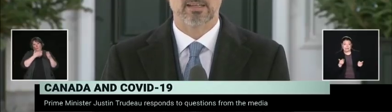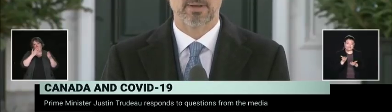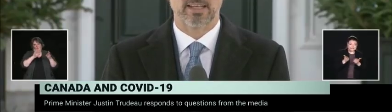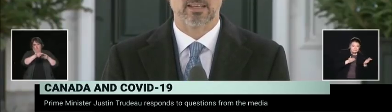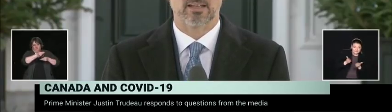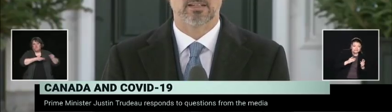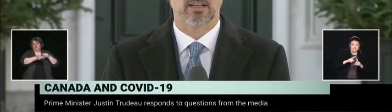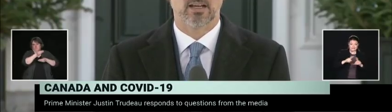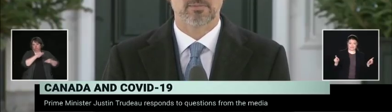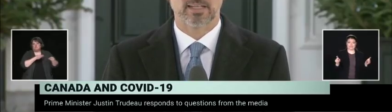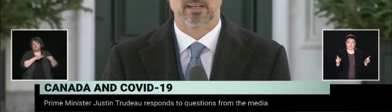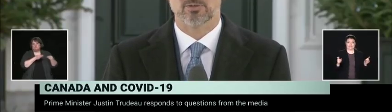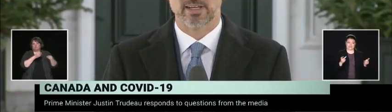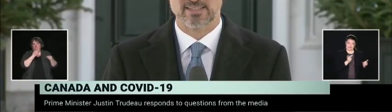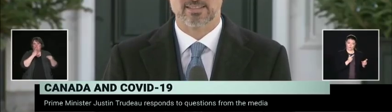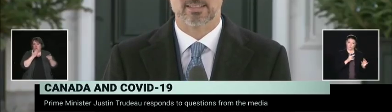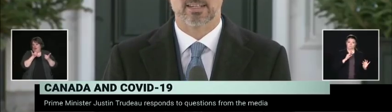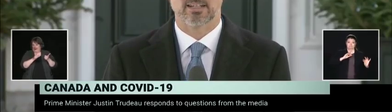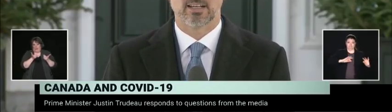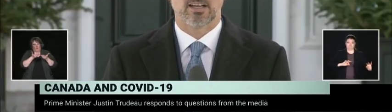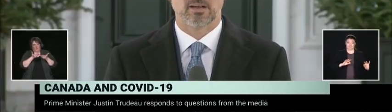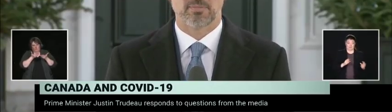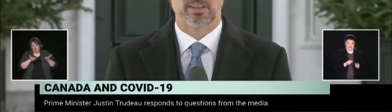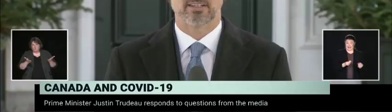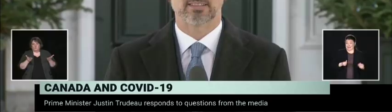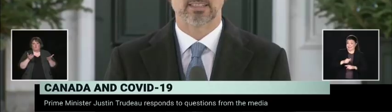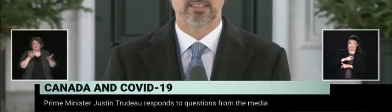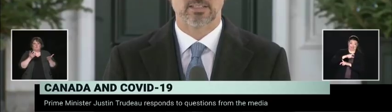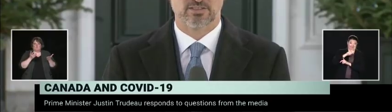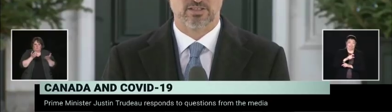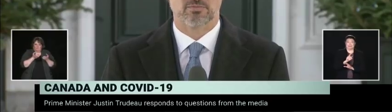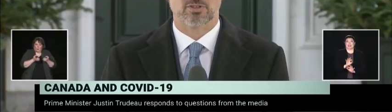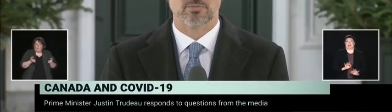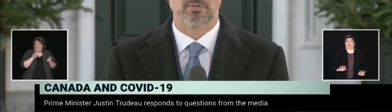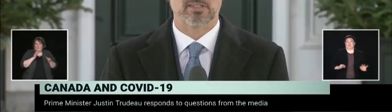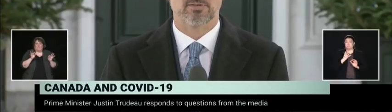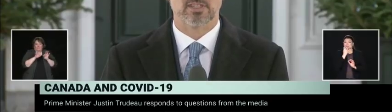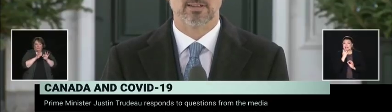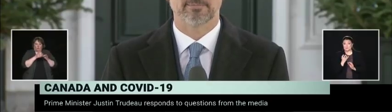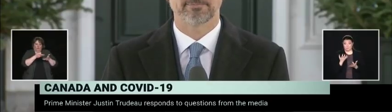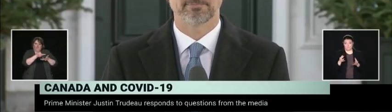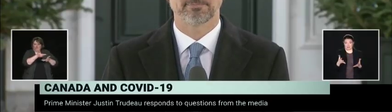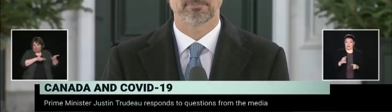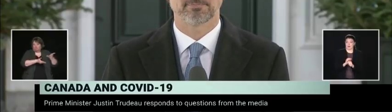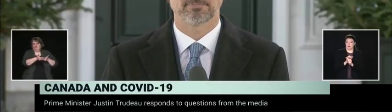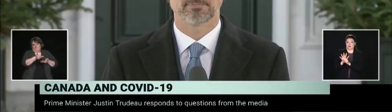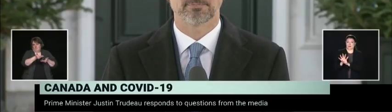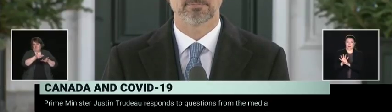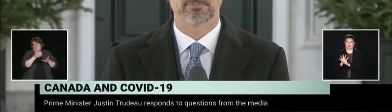biens et matériaux essentiels pendant ce moment difficile.